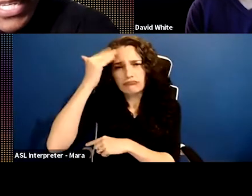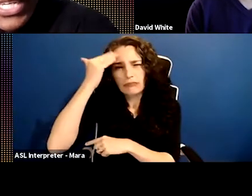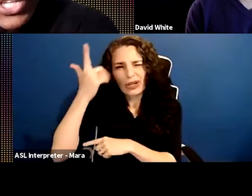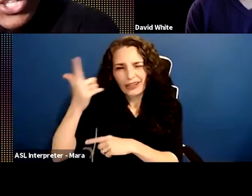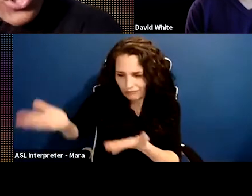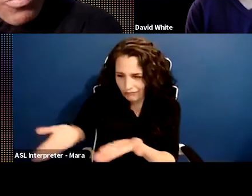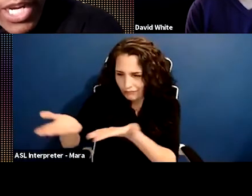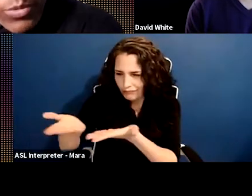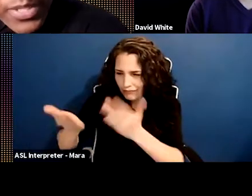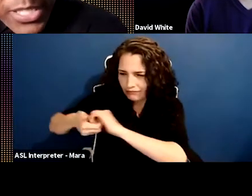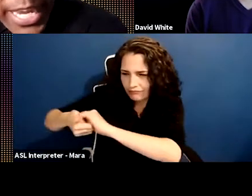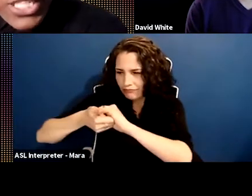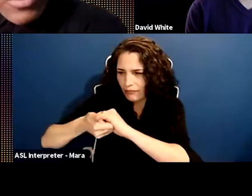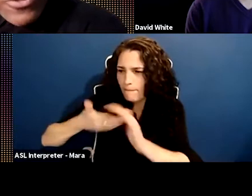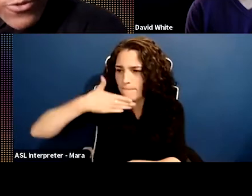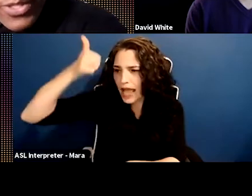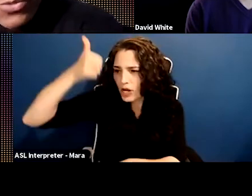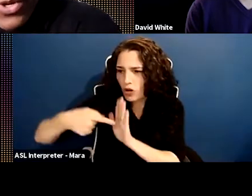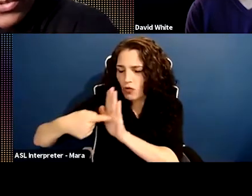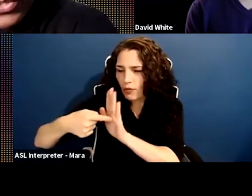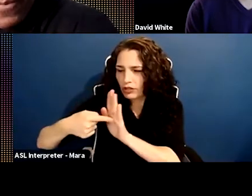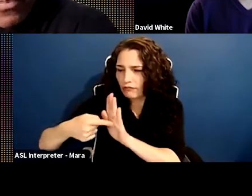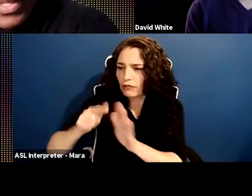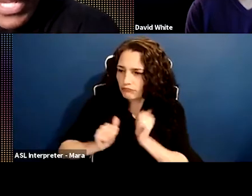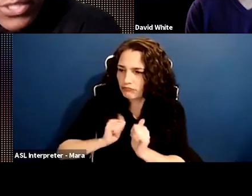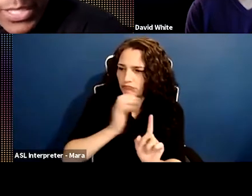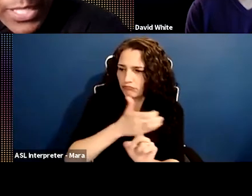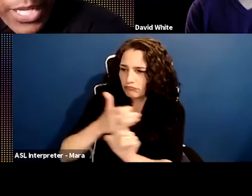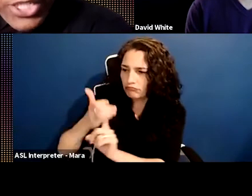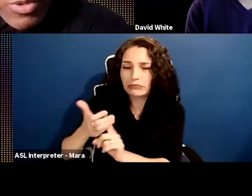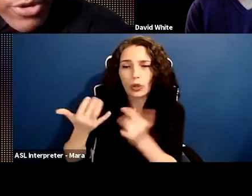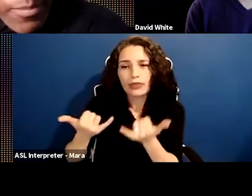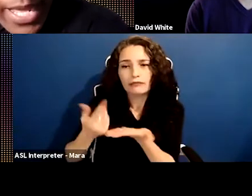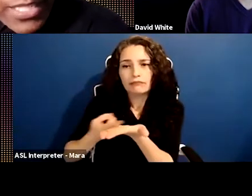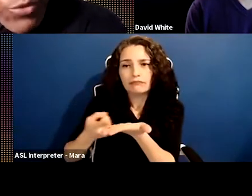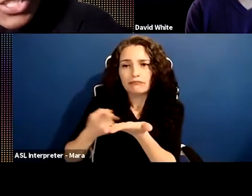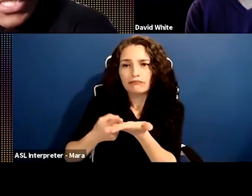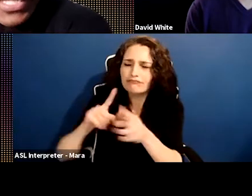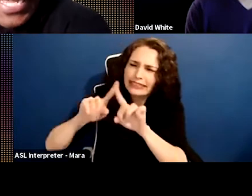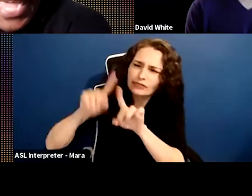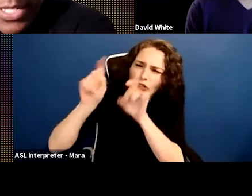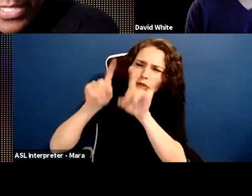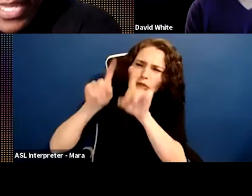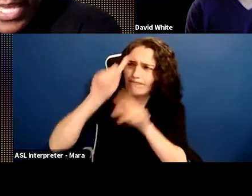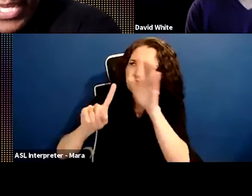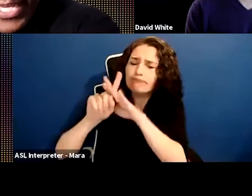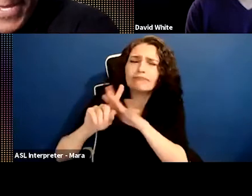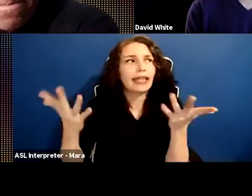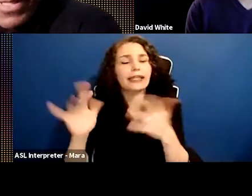connectivity towards better representation for performers and roles. And so this discussion will bring up lots of questions, like how